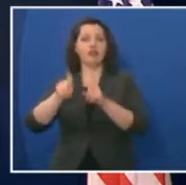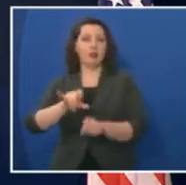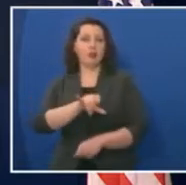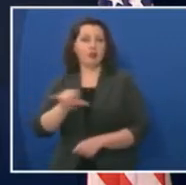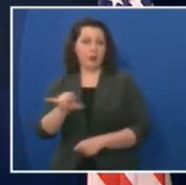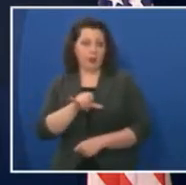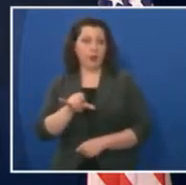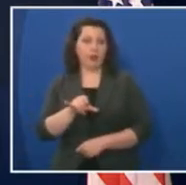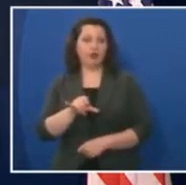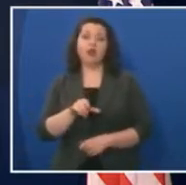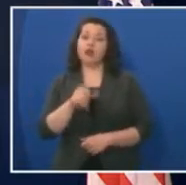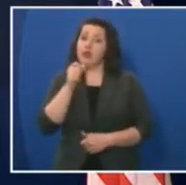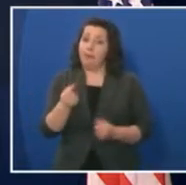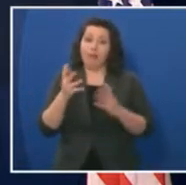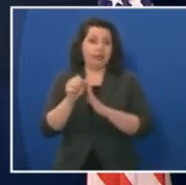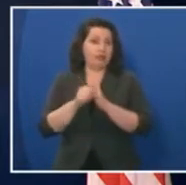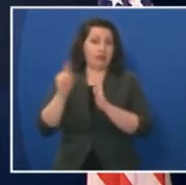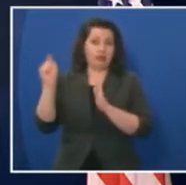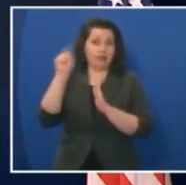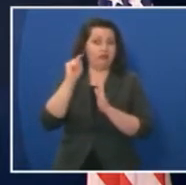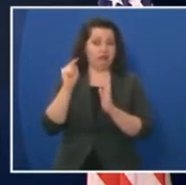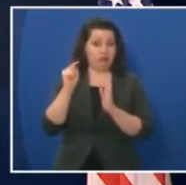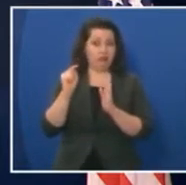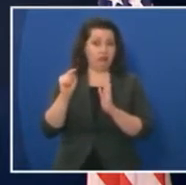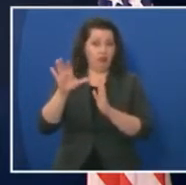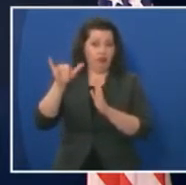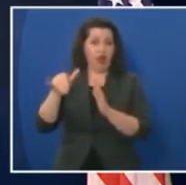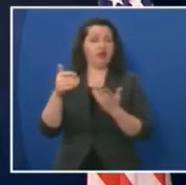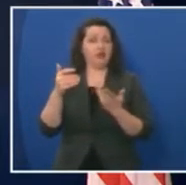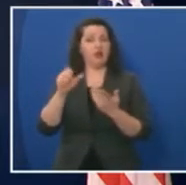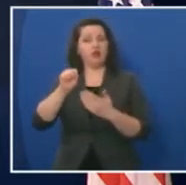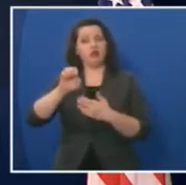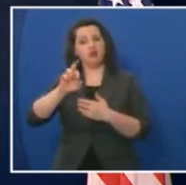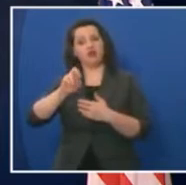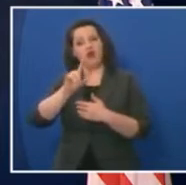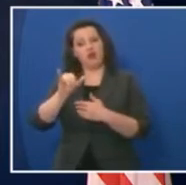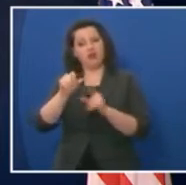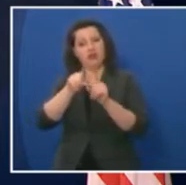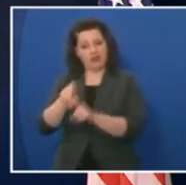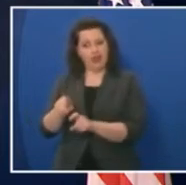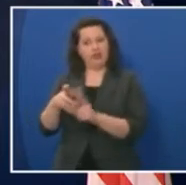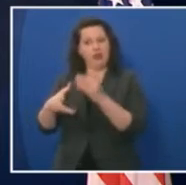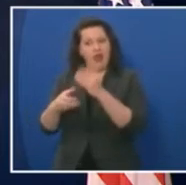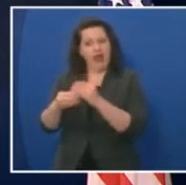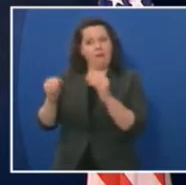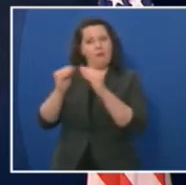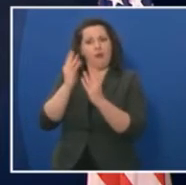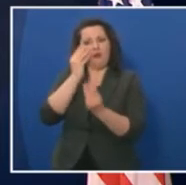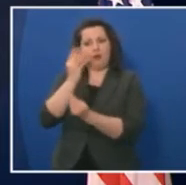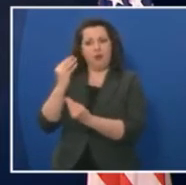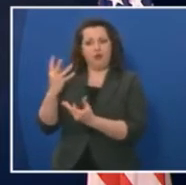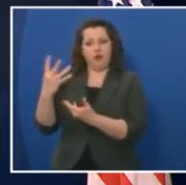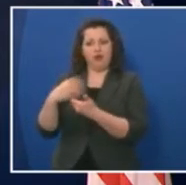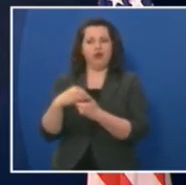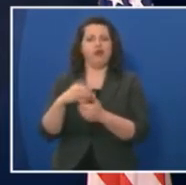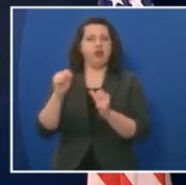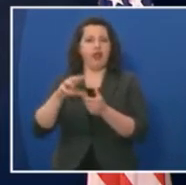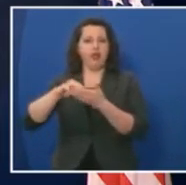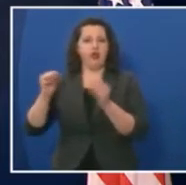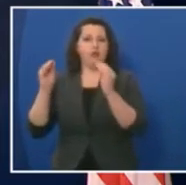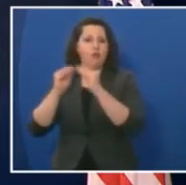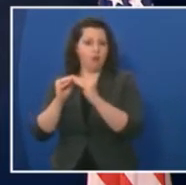that have been doing that, and we look forward to the data that we're learning from the serology testing that we're doing in connection with diagnostic